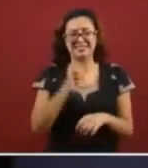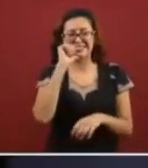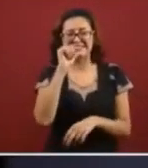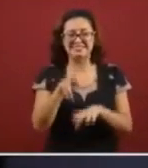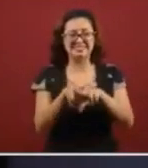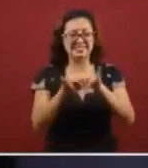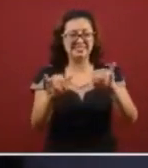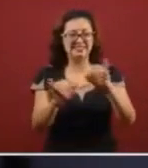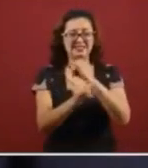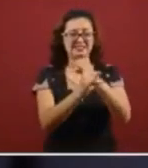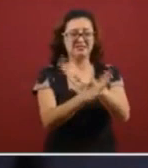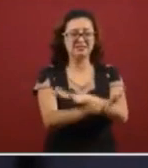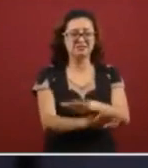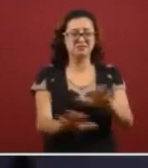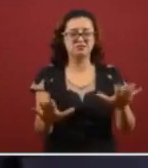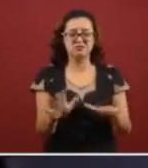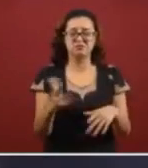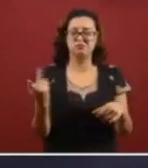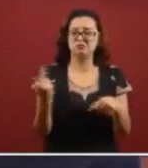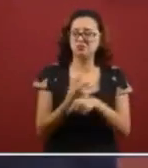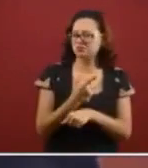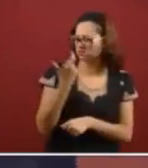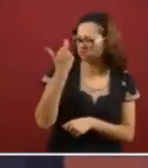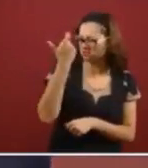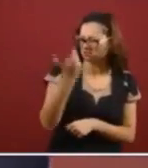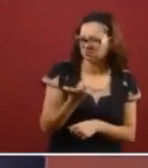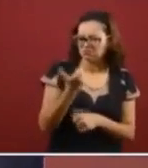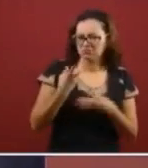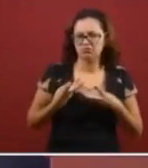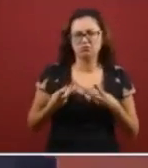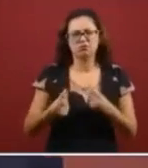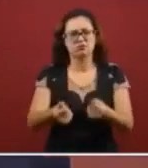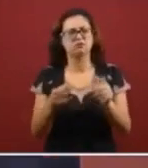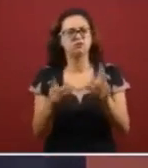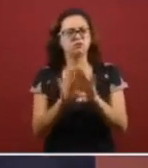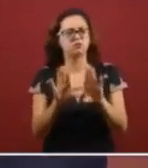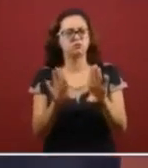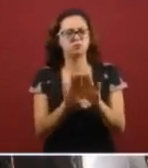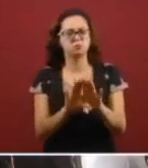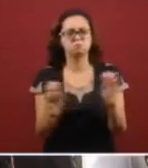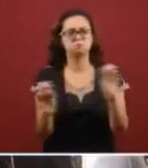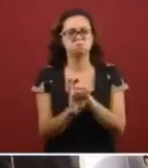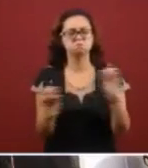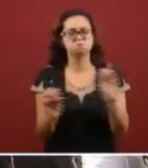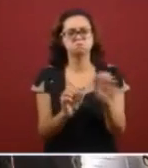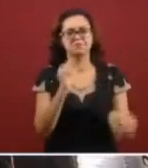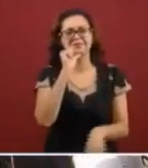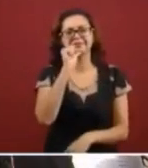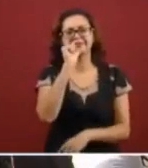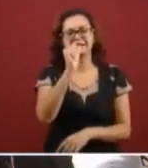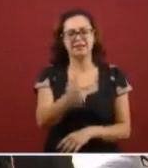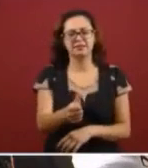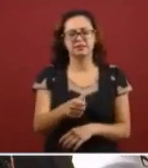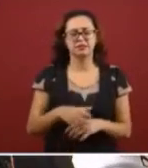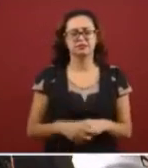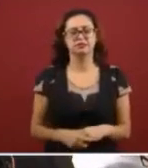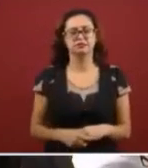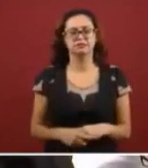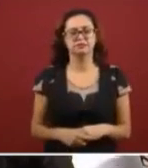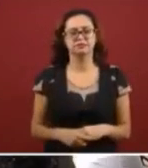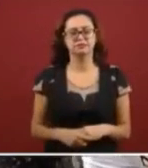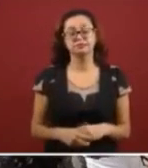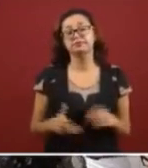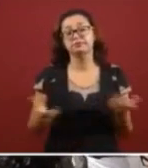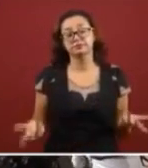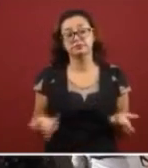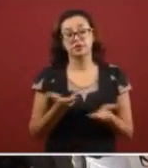information el uso que regarding the use for the money of the resources that were given for the people.